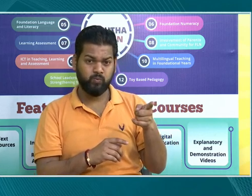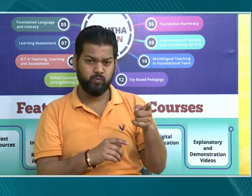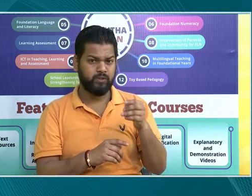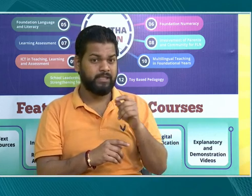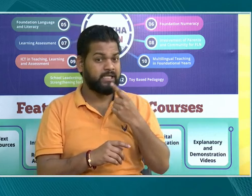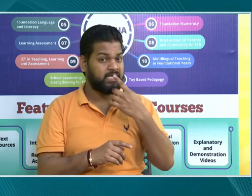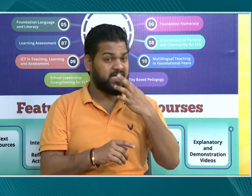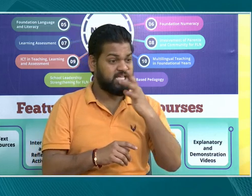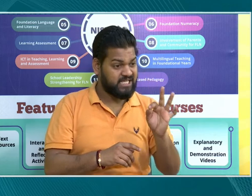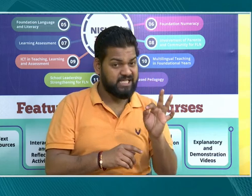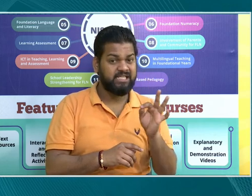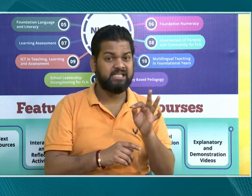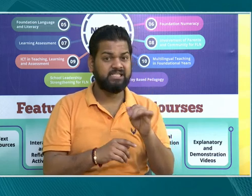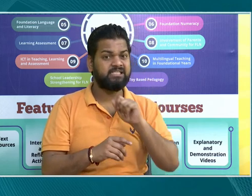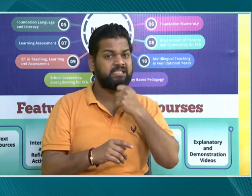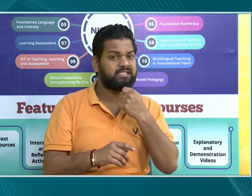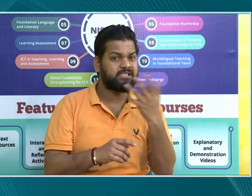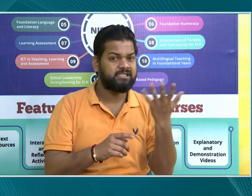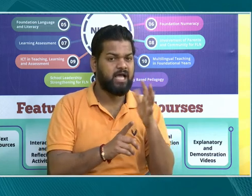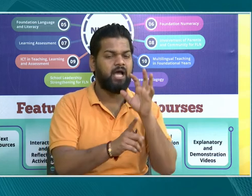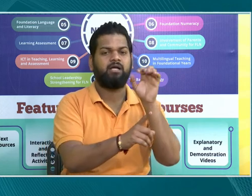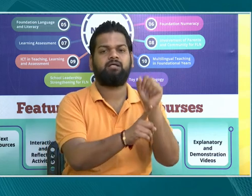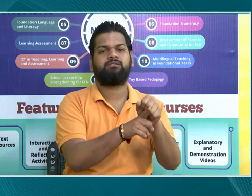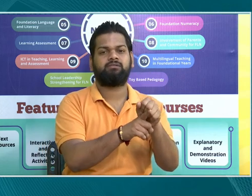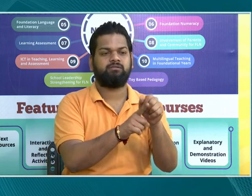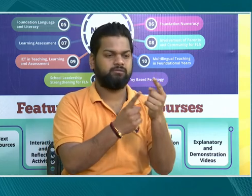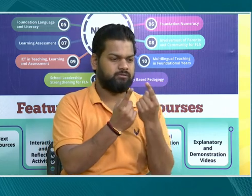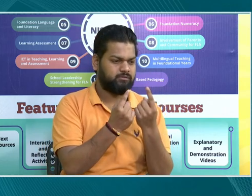know? Guessed. So